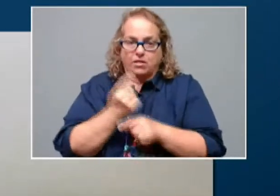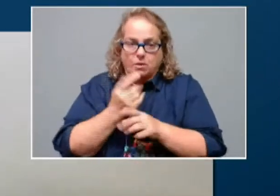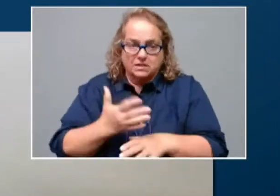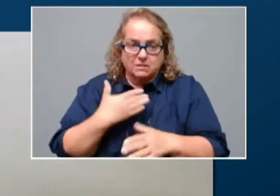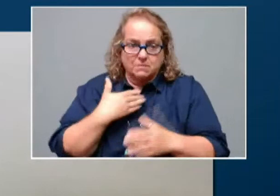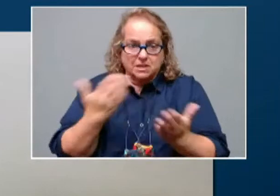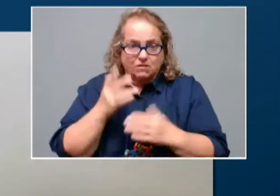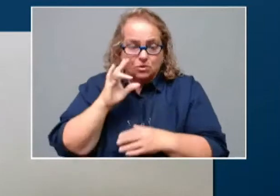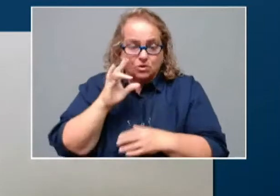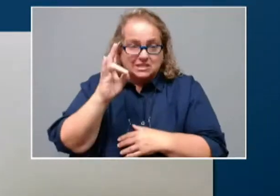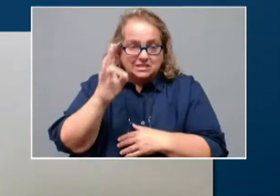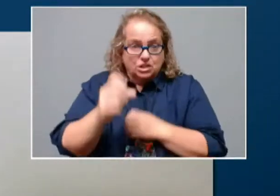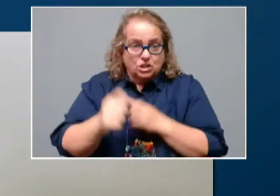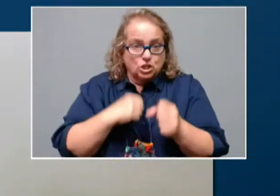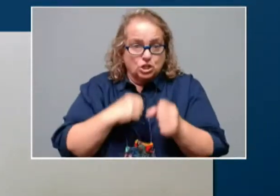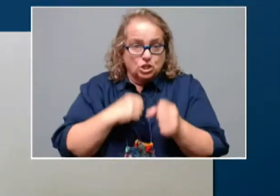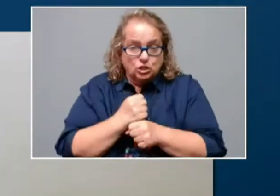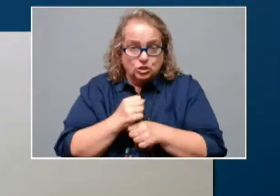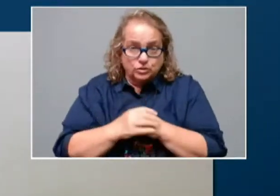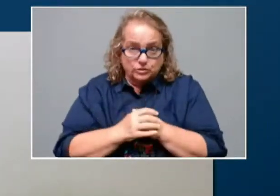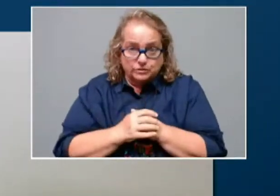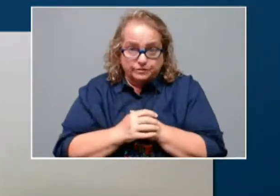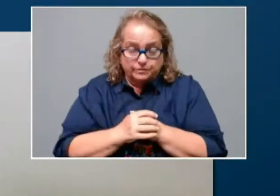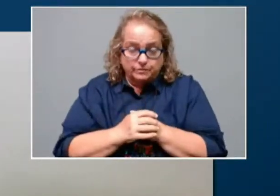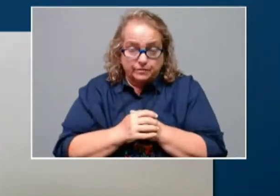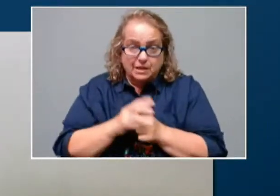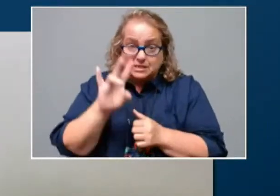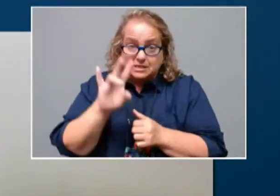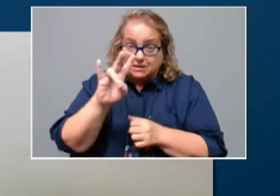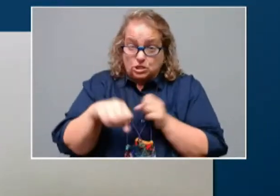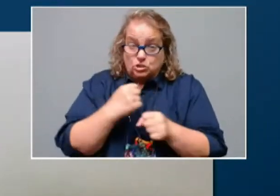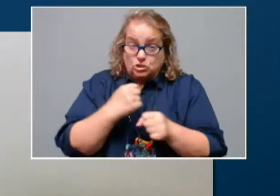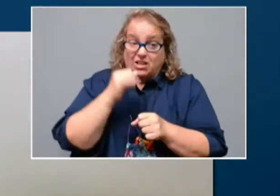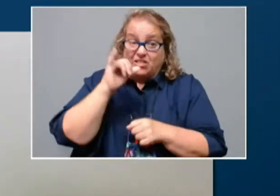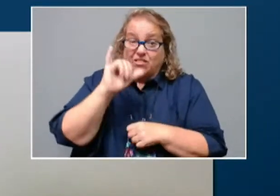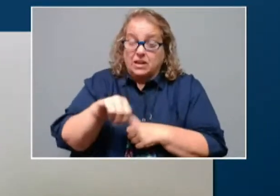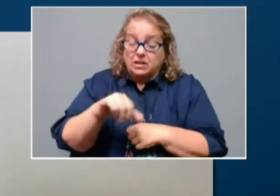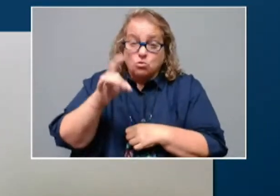years. This latest surge we're going through in the pandemic,